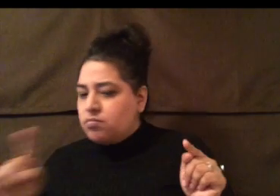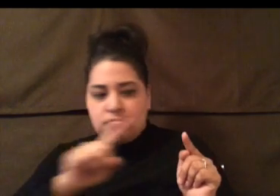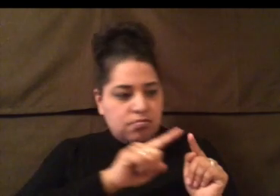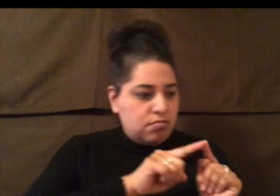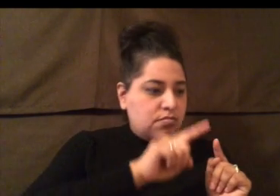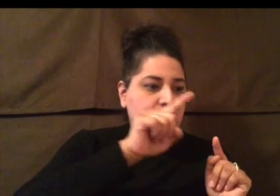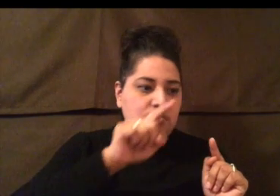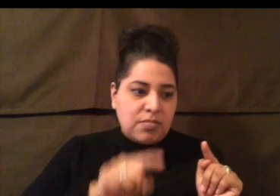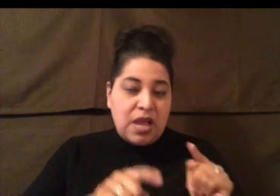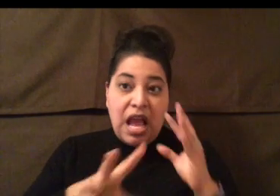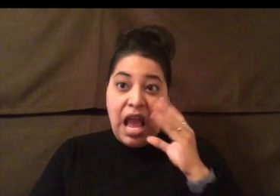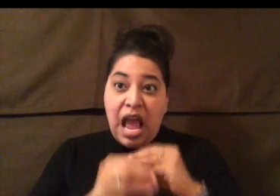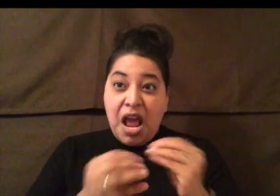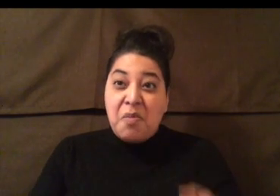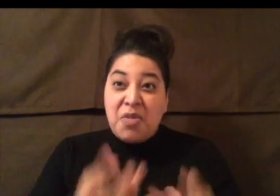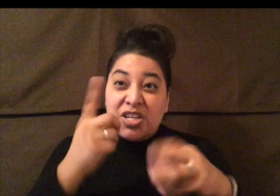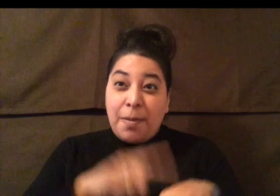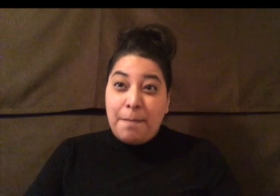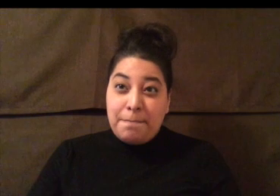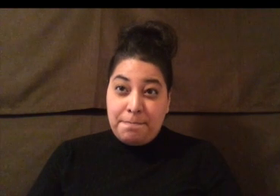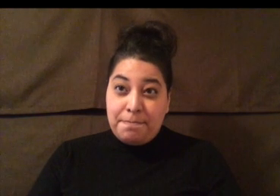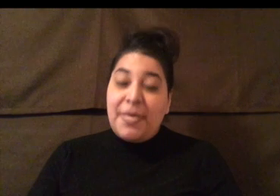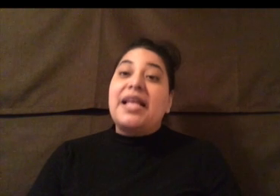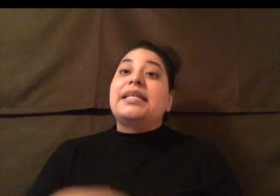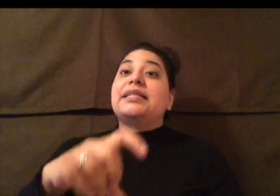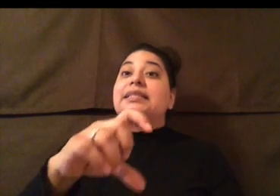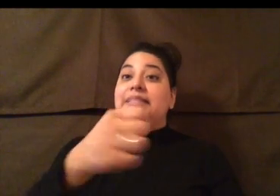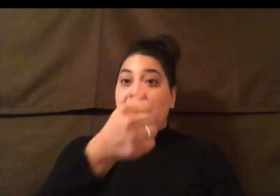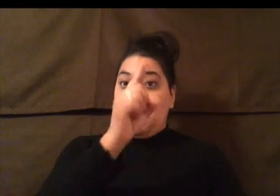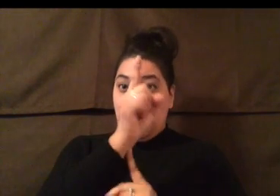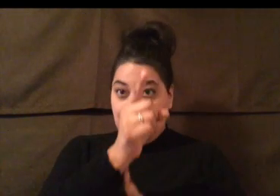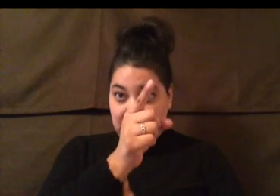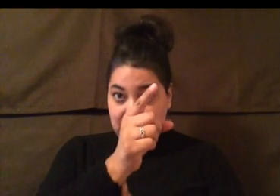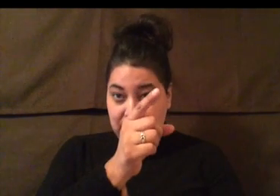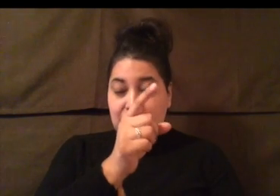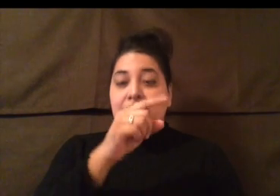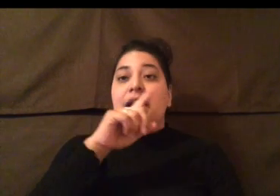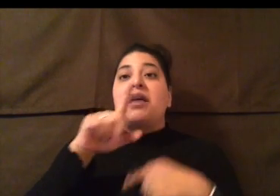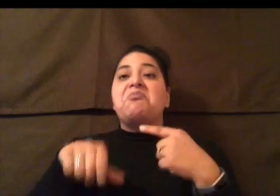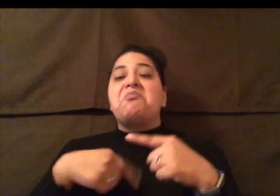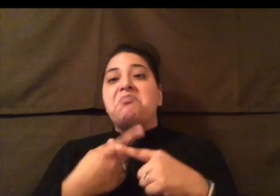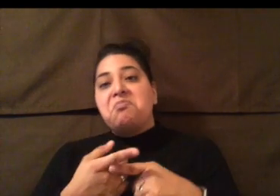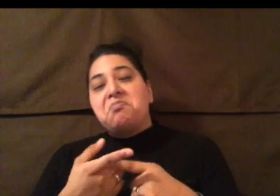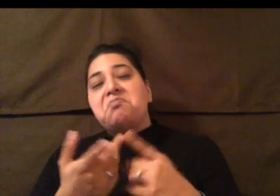minutes. So with 5:20, maybe I want to go to 5:30,